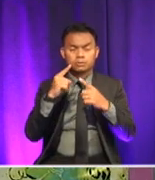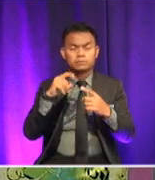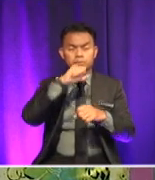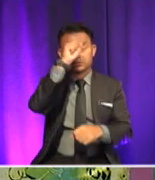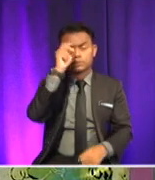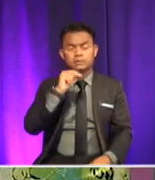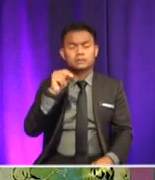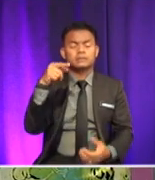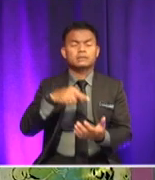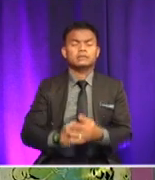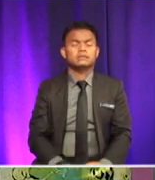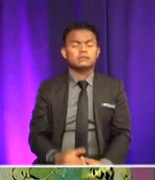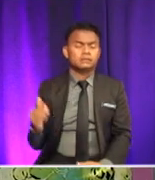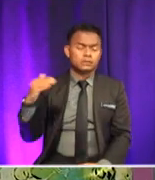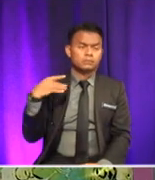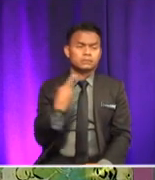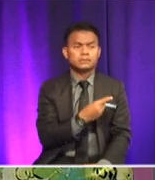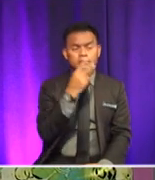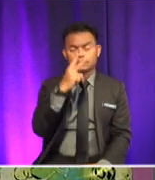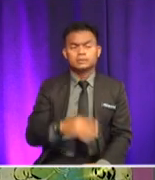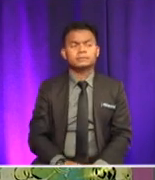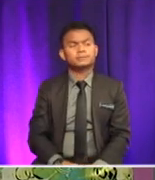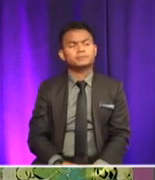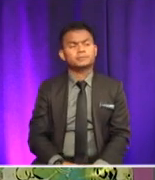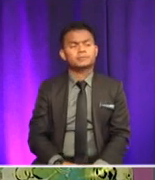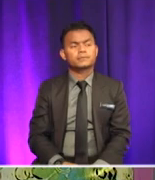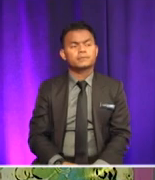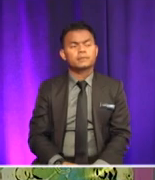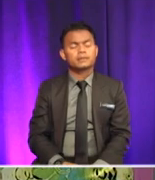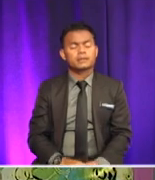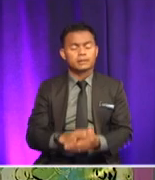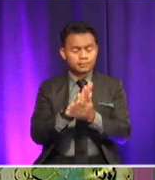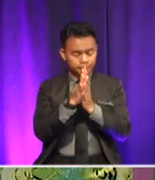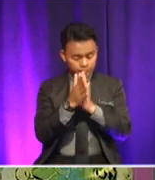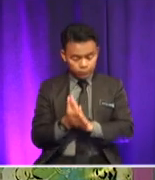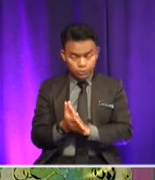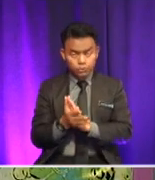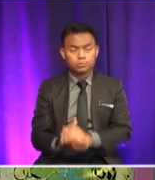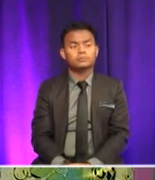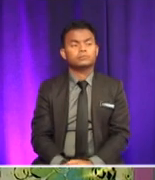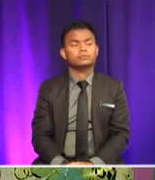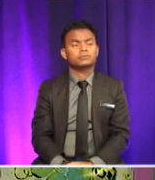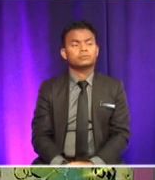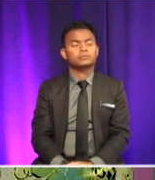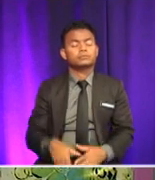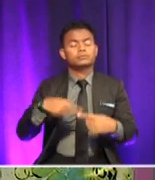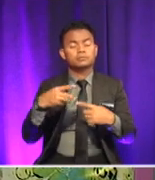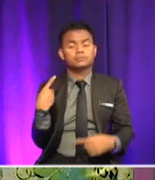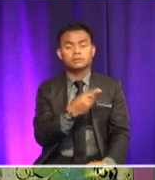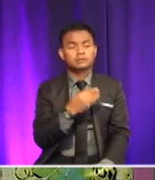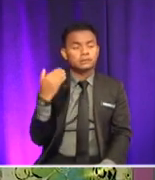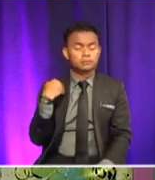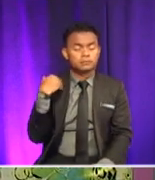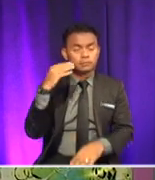So, let's go back a bit. So, when you have a passage or when you have any kind of points,